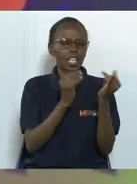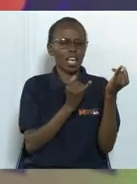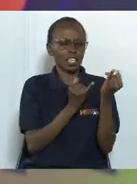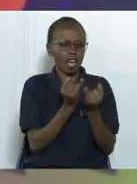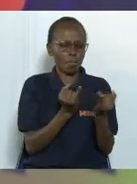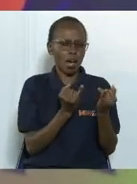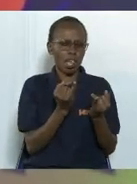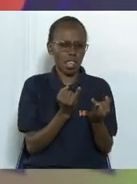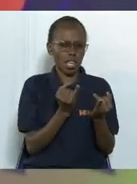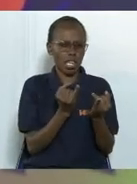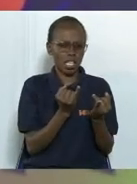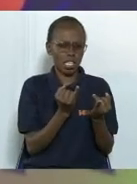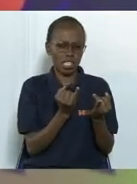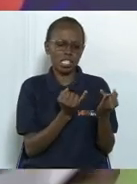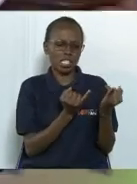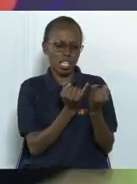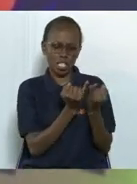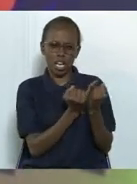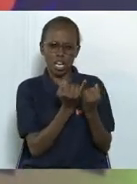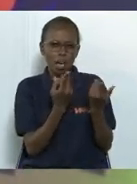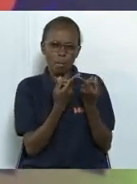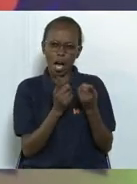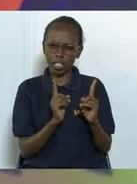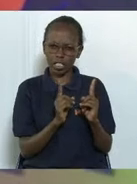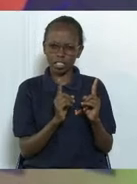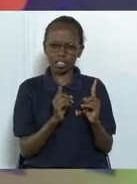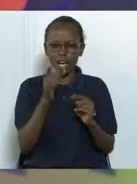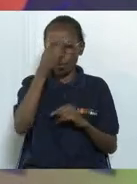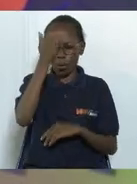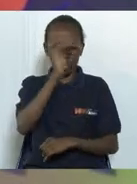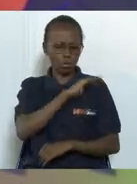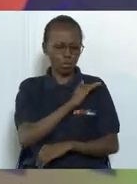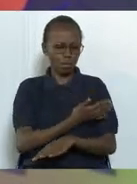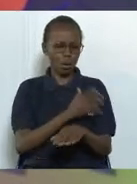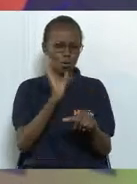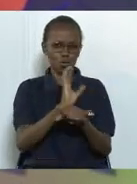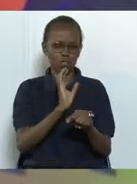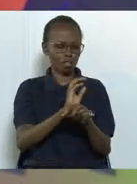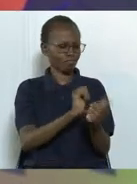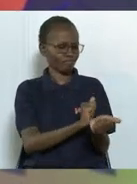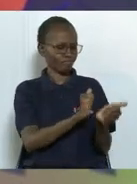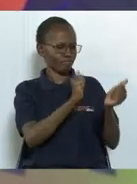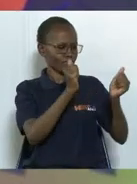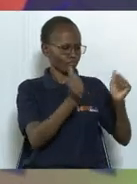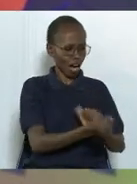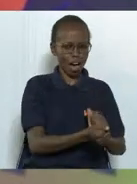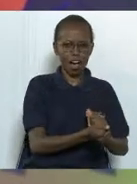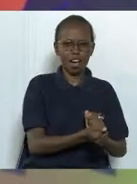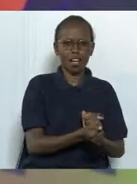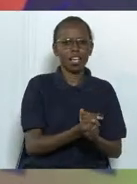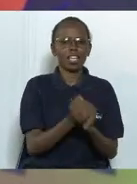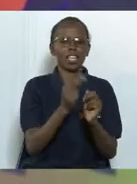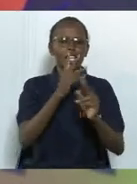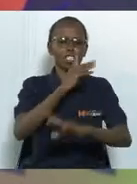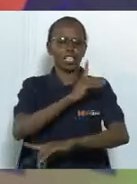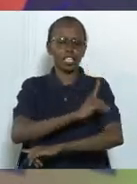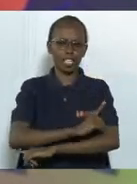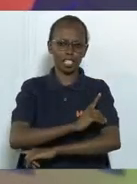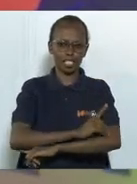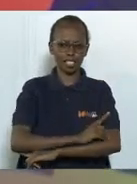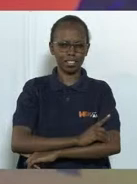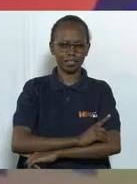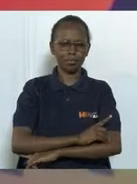on Saturday. But because of the power of the church, they transferred the solemnity, big words